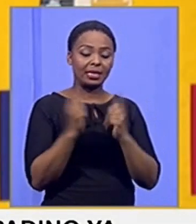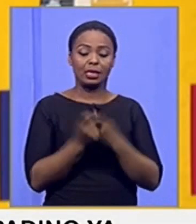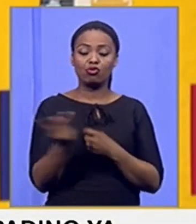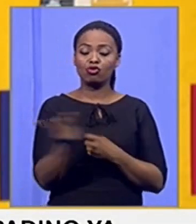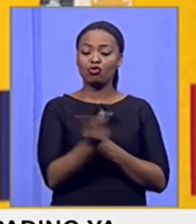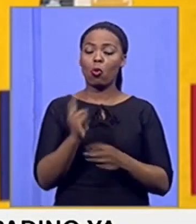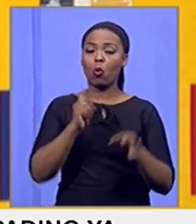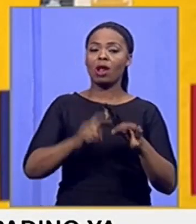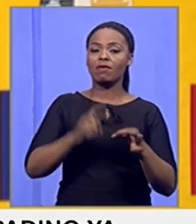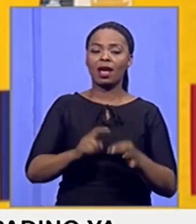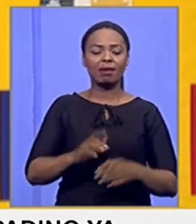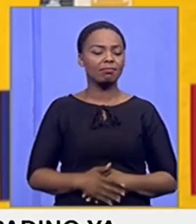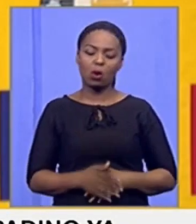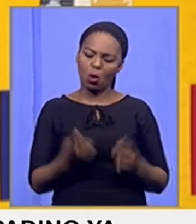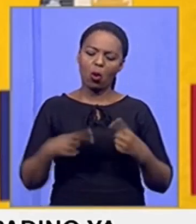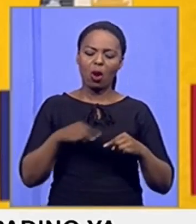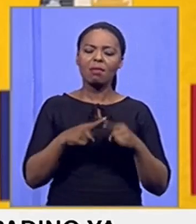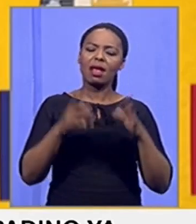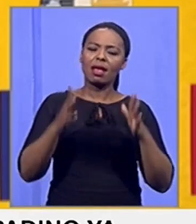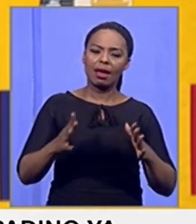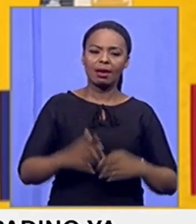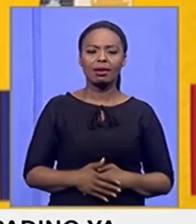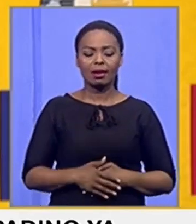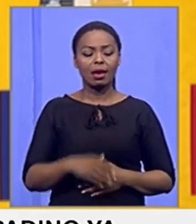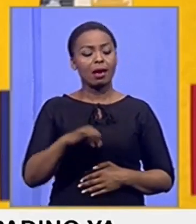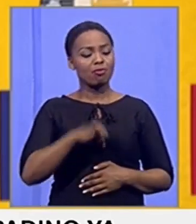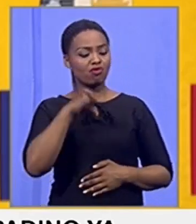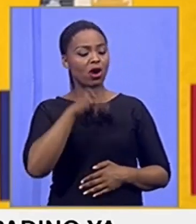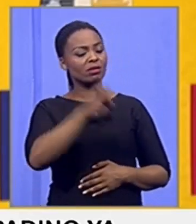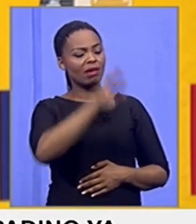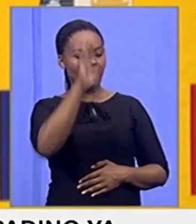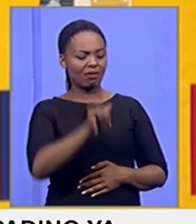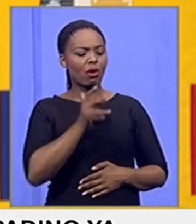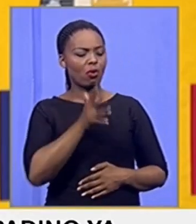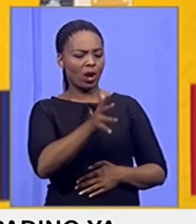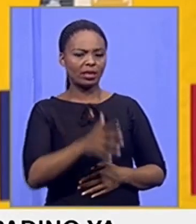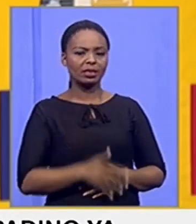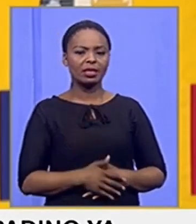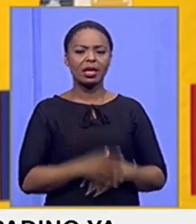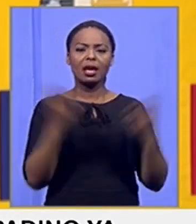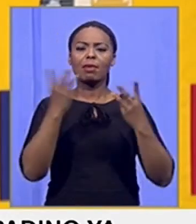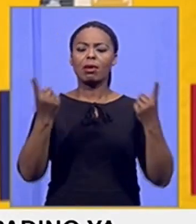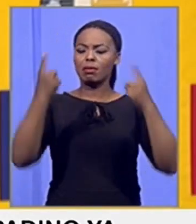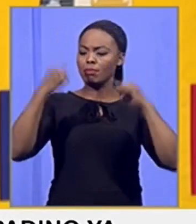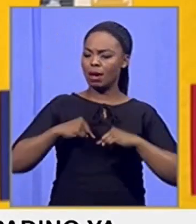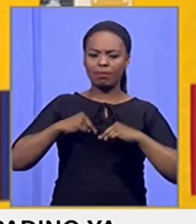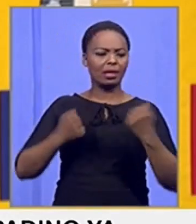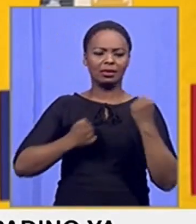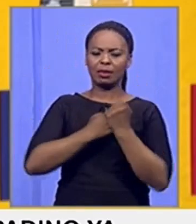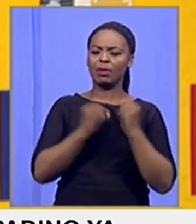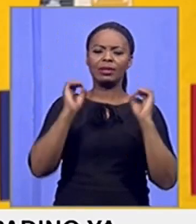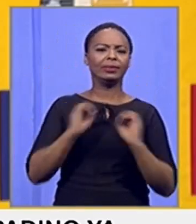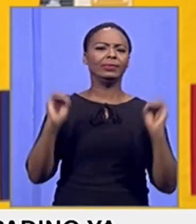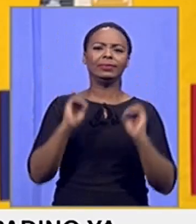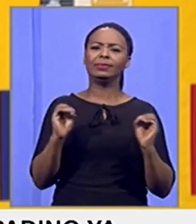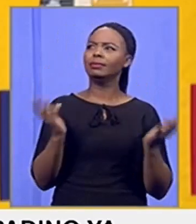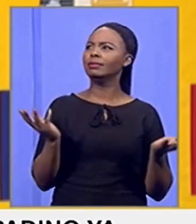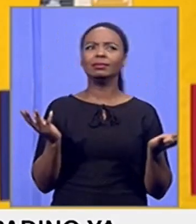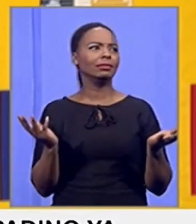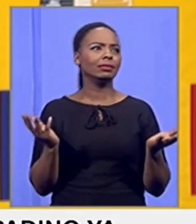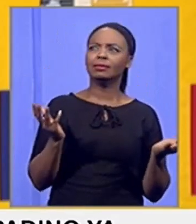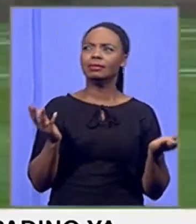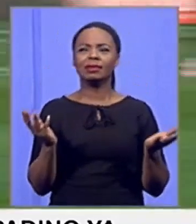playing at home and we want to make South Africa proud, and the people are not coming out to support us, and we don't give in